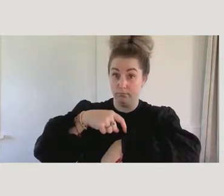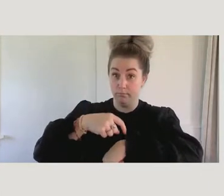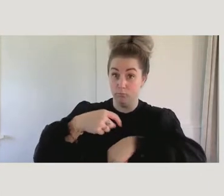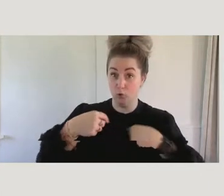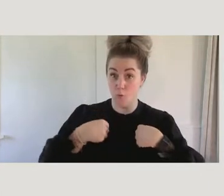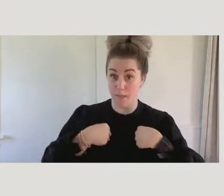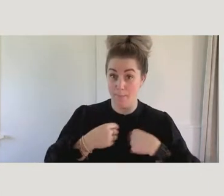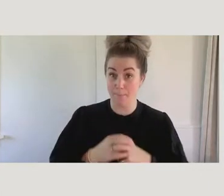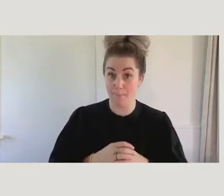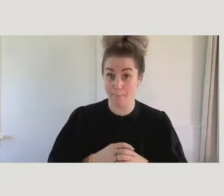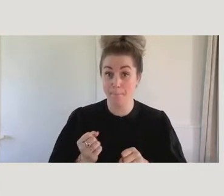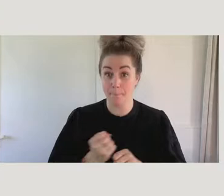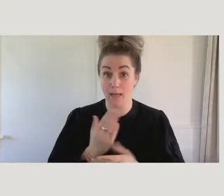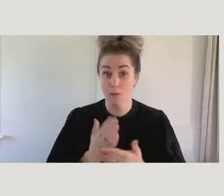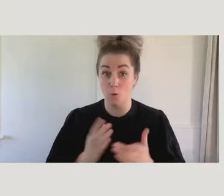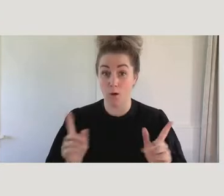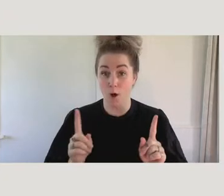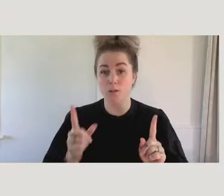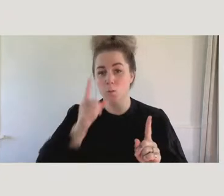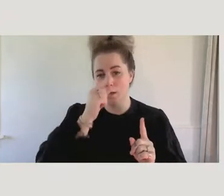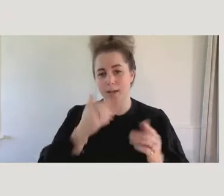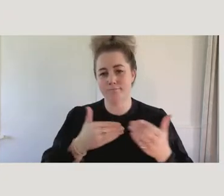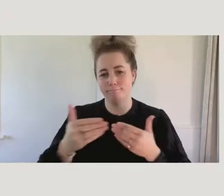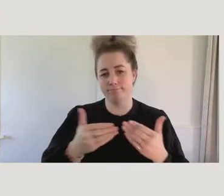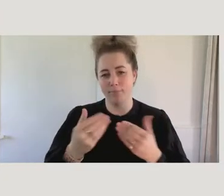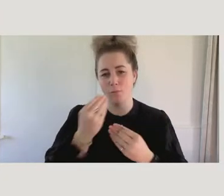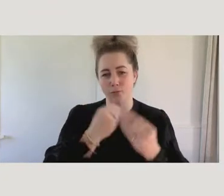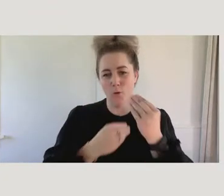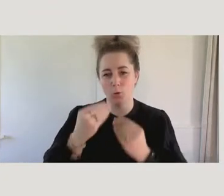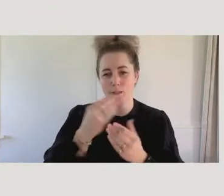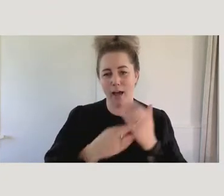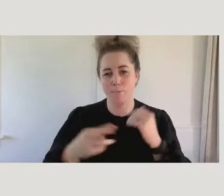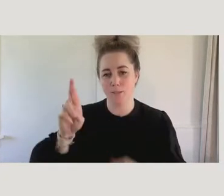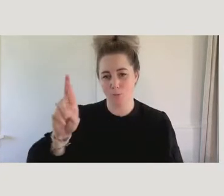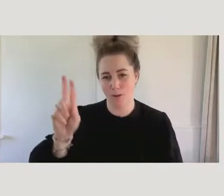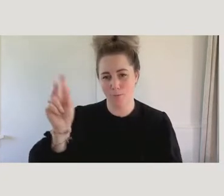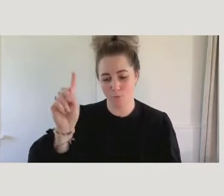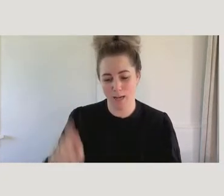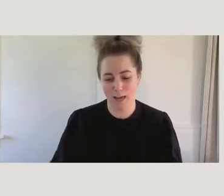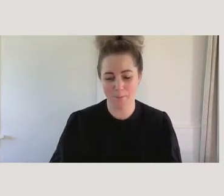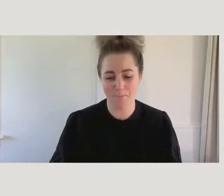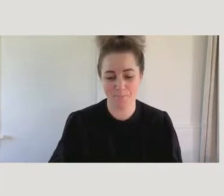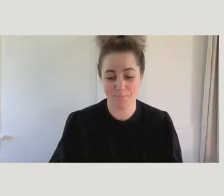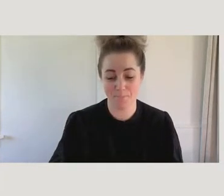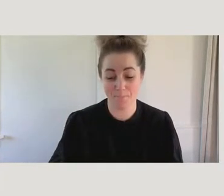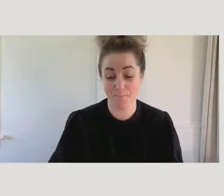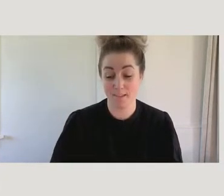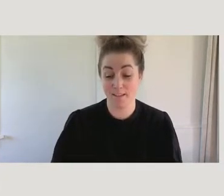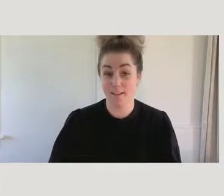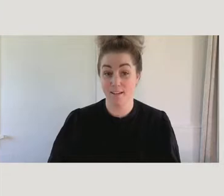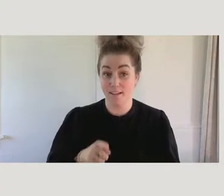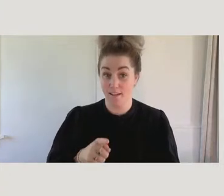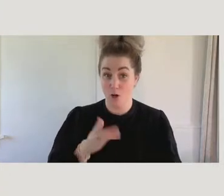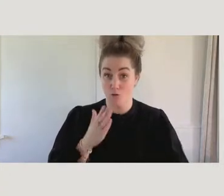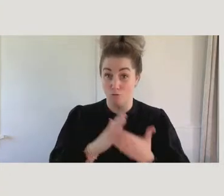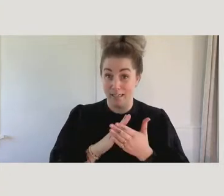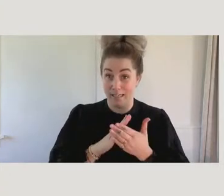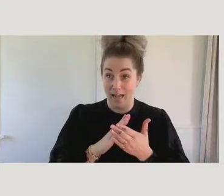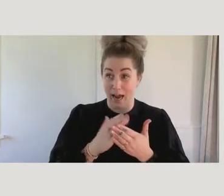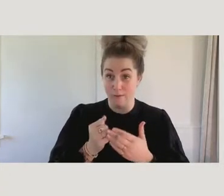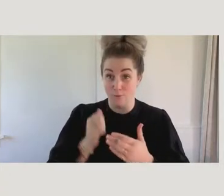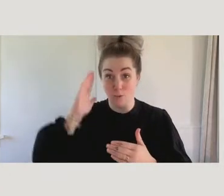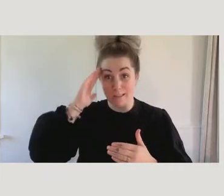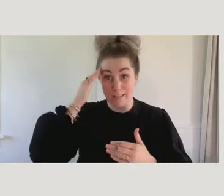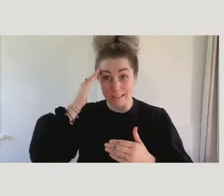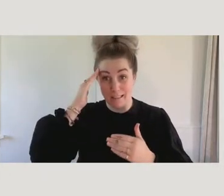so that we make sure we can get you fed at 12 30. this is a mean task that I have to